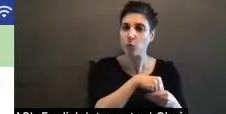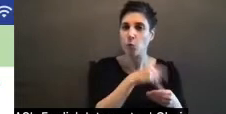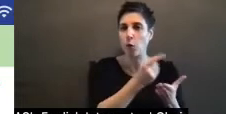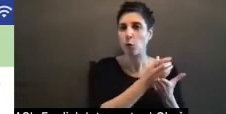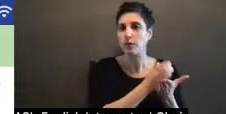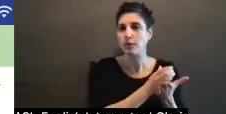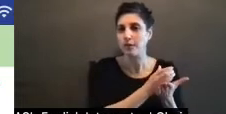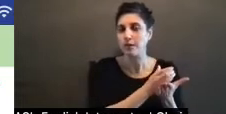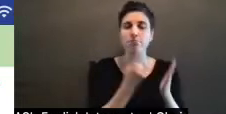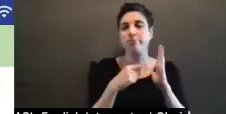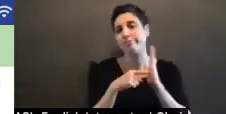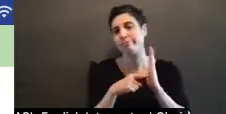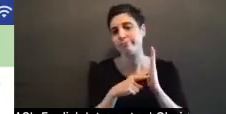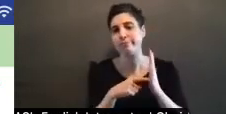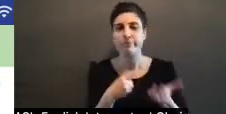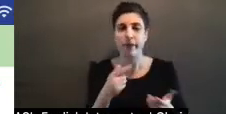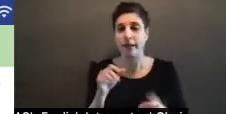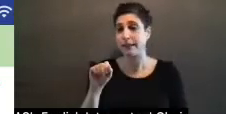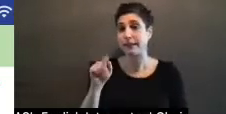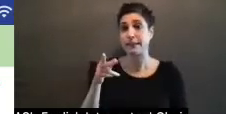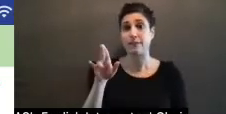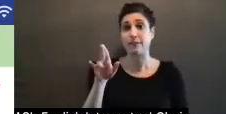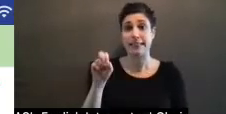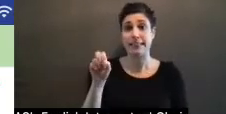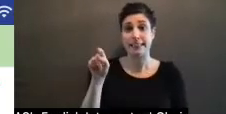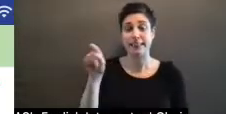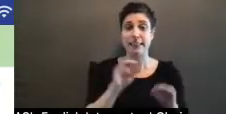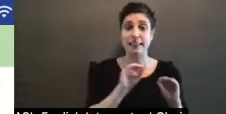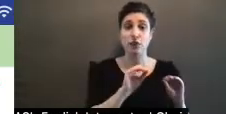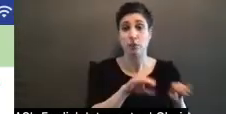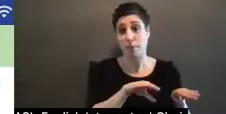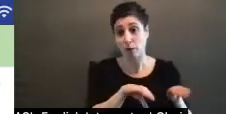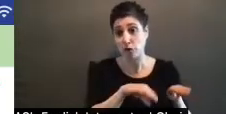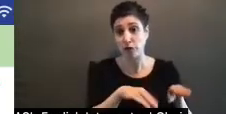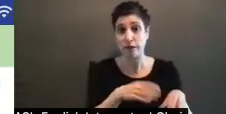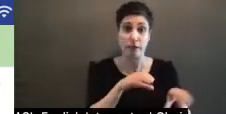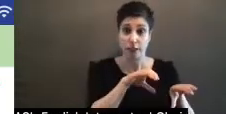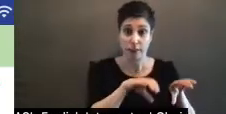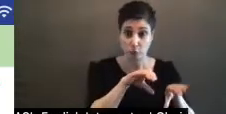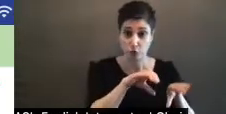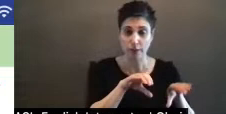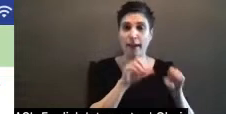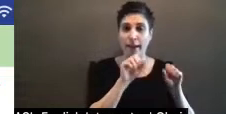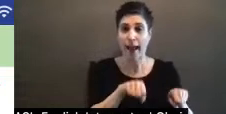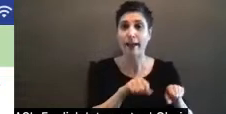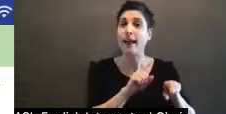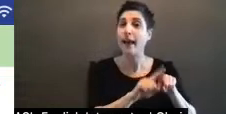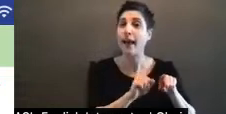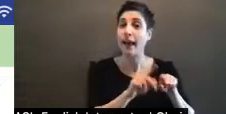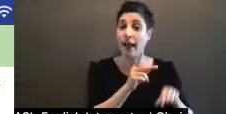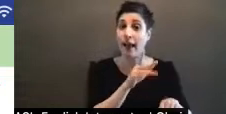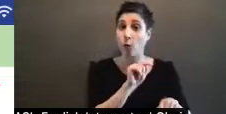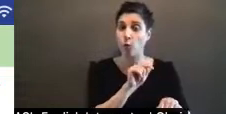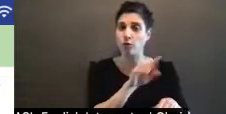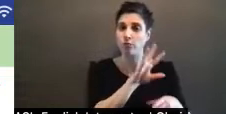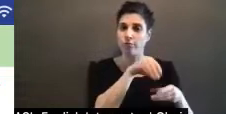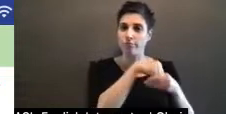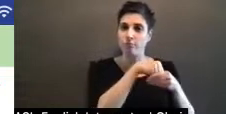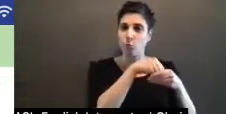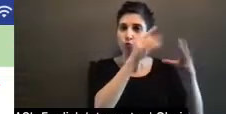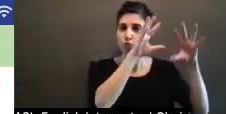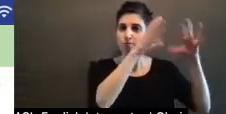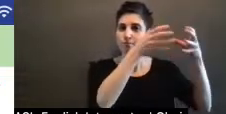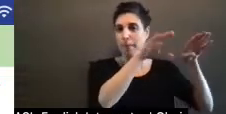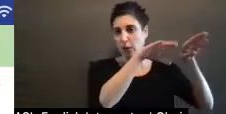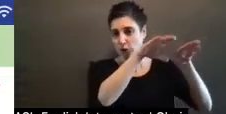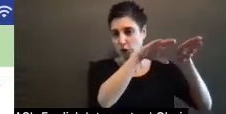for example, like Stephanie may be teaching chemistry or biology, she can group them into courses. So when she works with the students, she